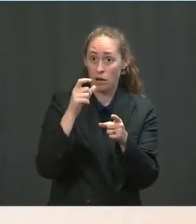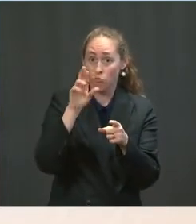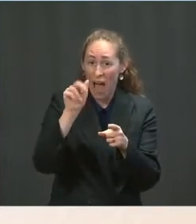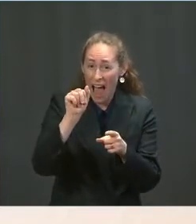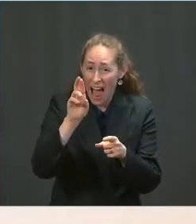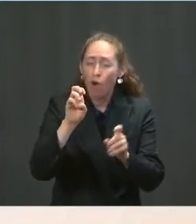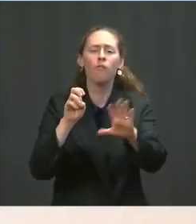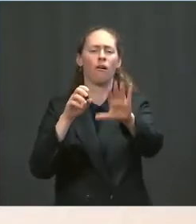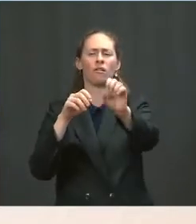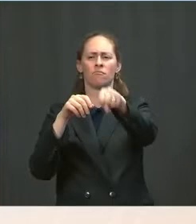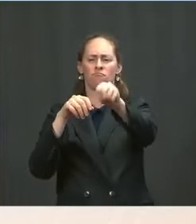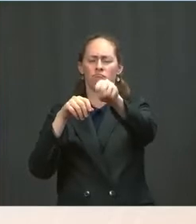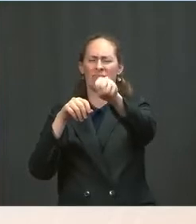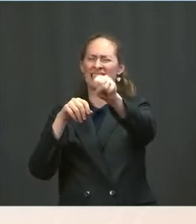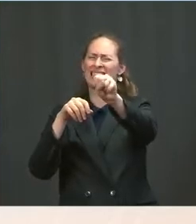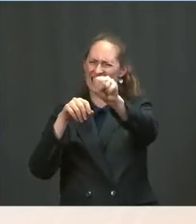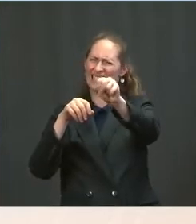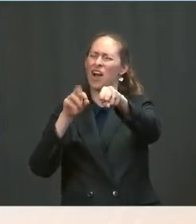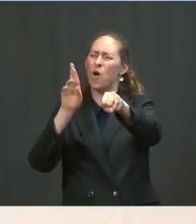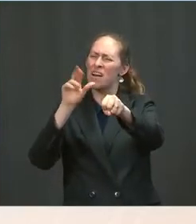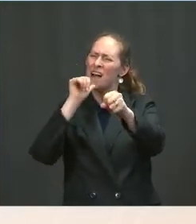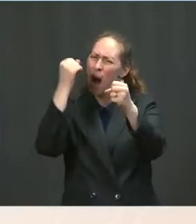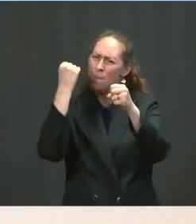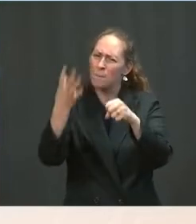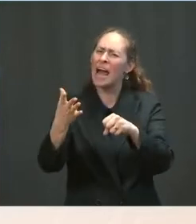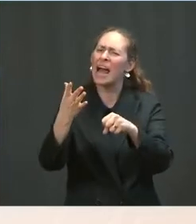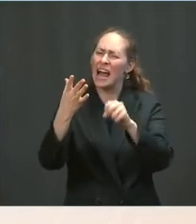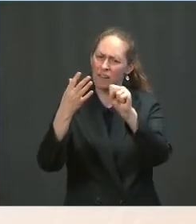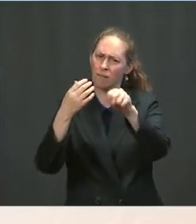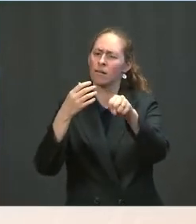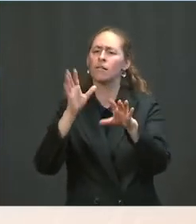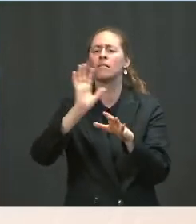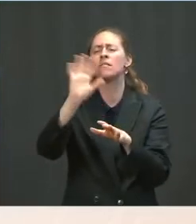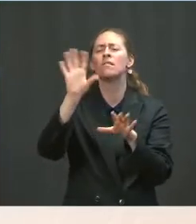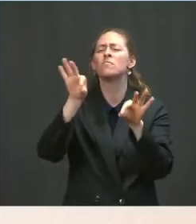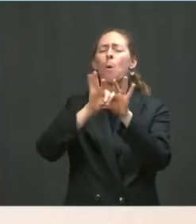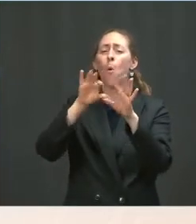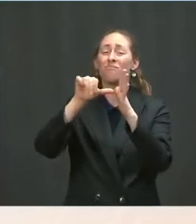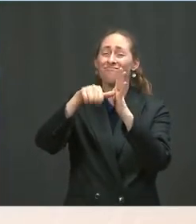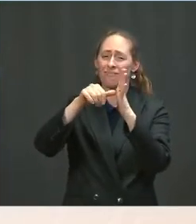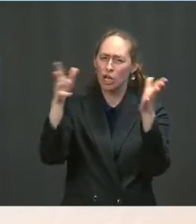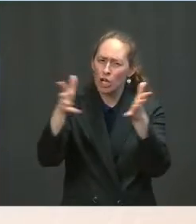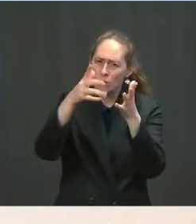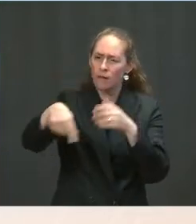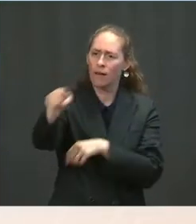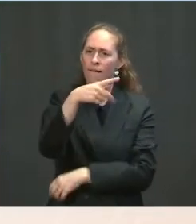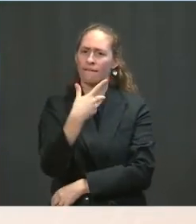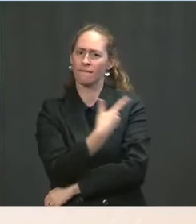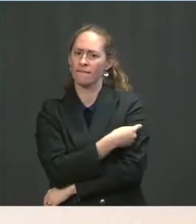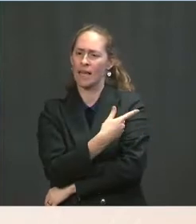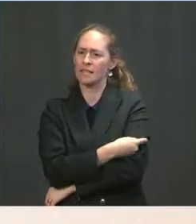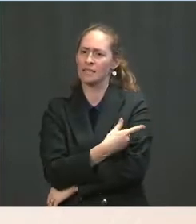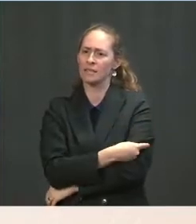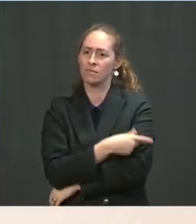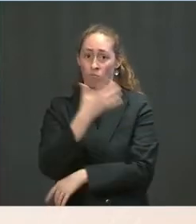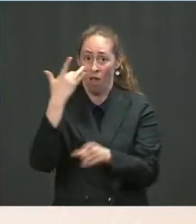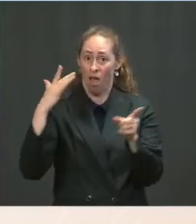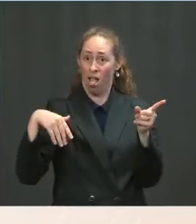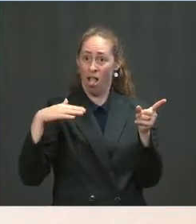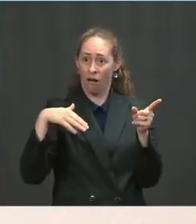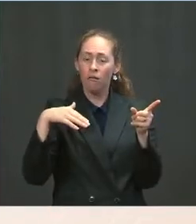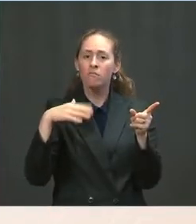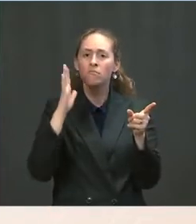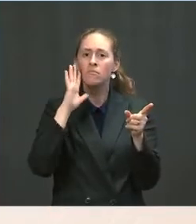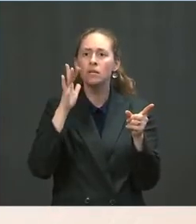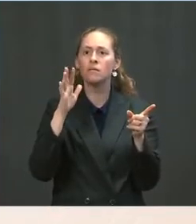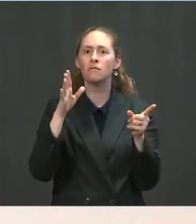That is what we have to focus on. That is why we're seeing the Delta variant, and so that is what we're working